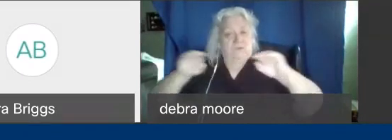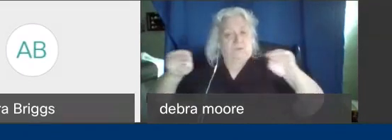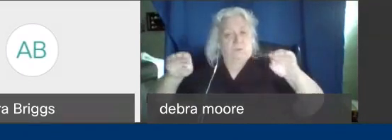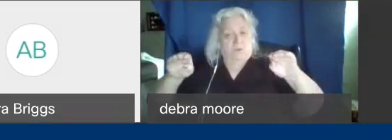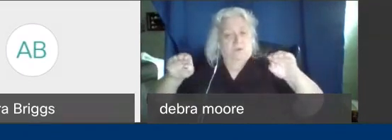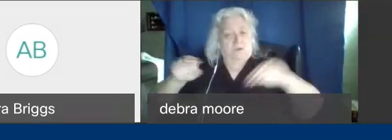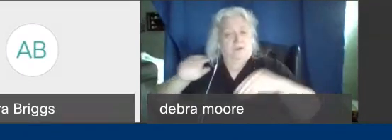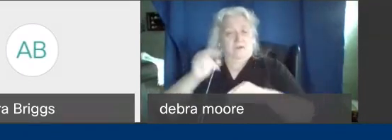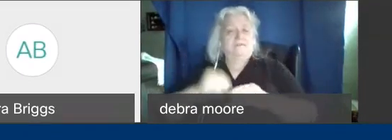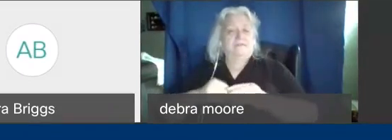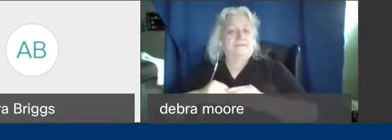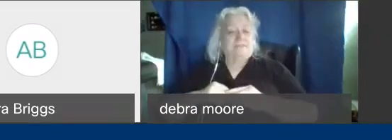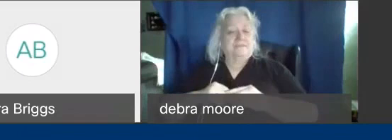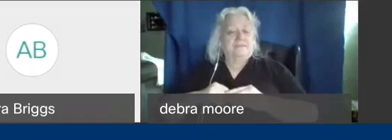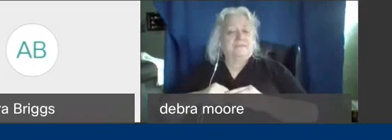located in there.